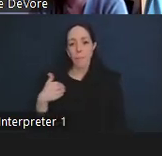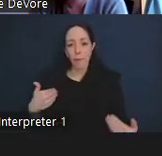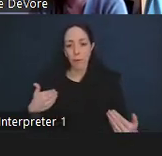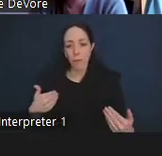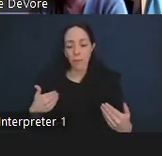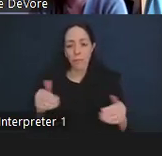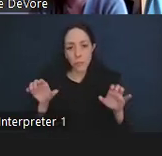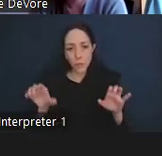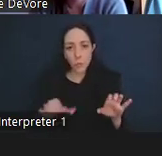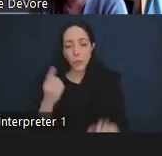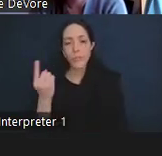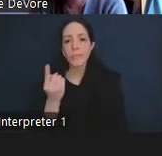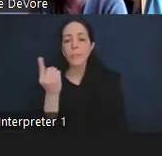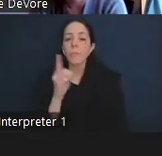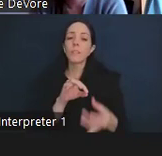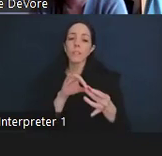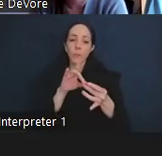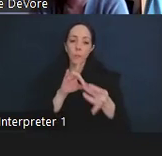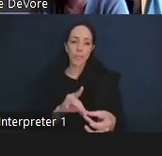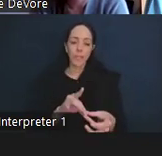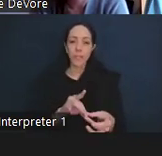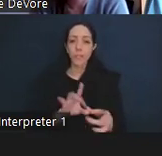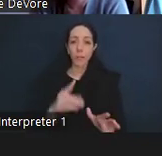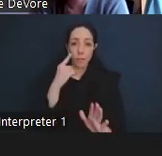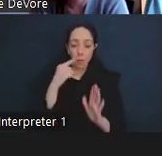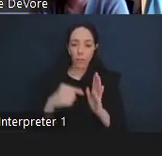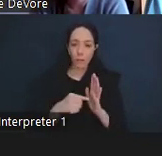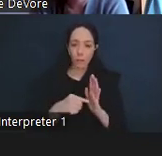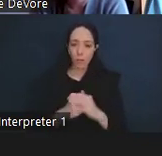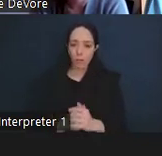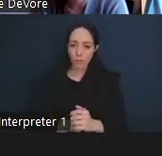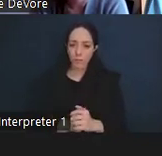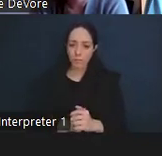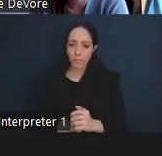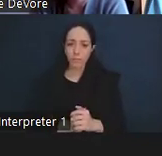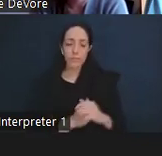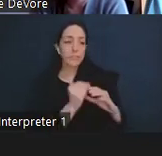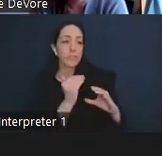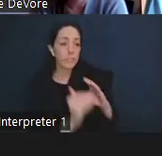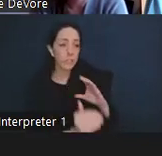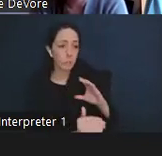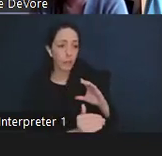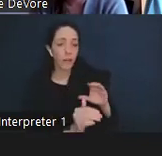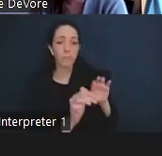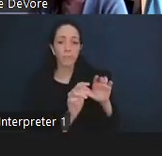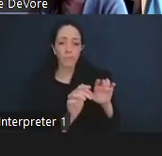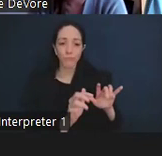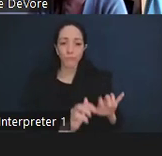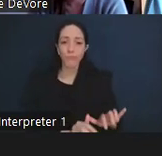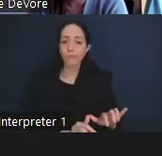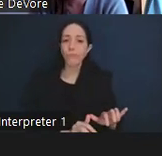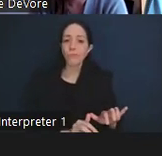something that is related, like would I be writing this email if I weren't on this